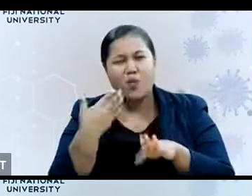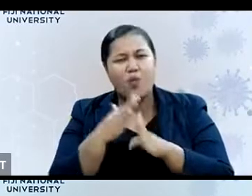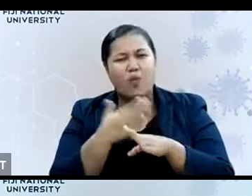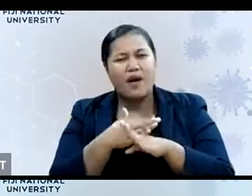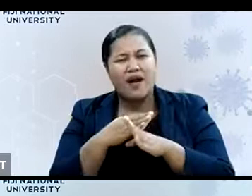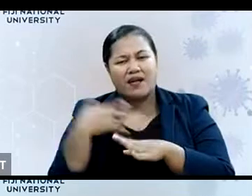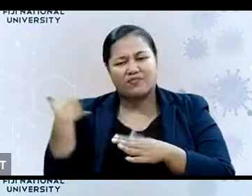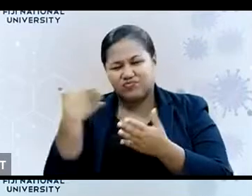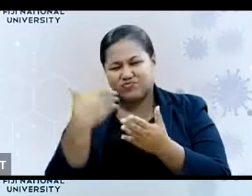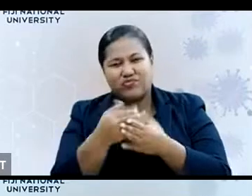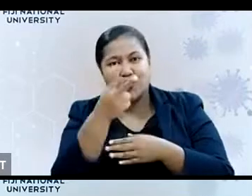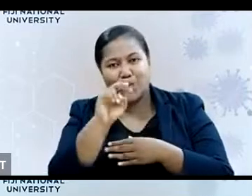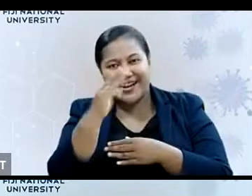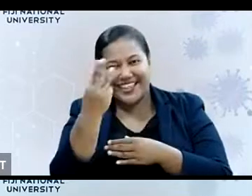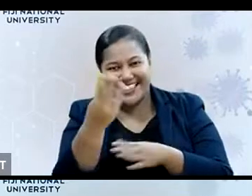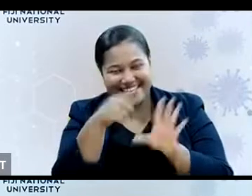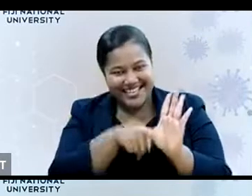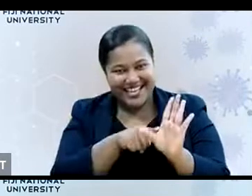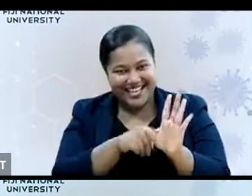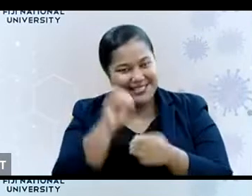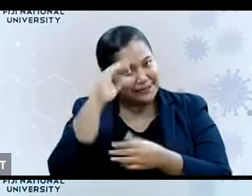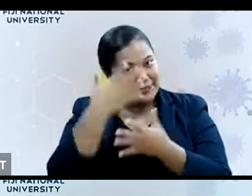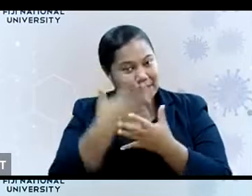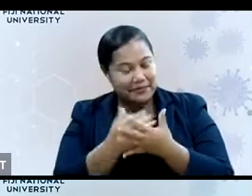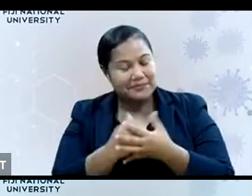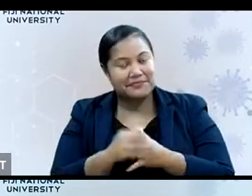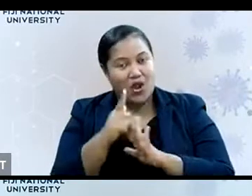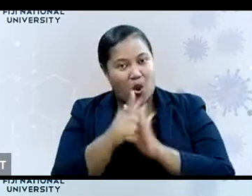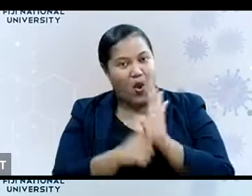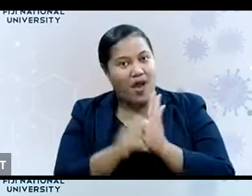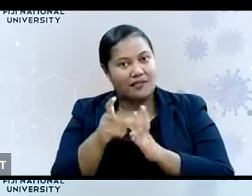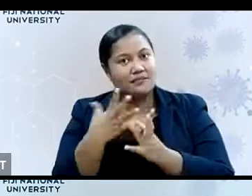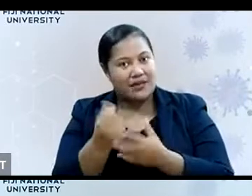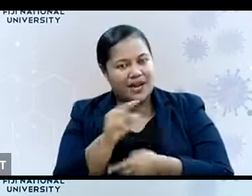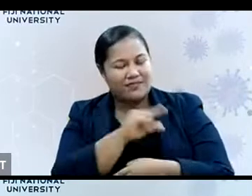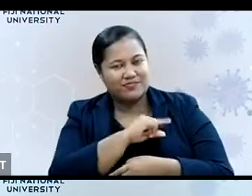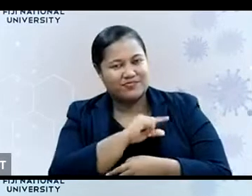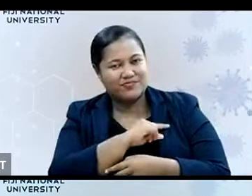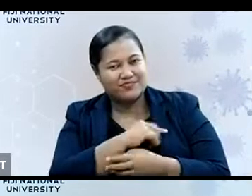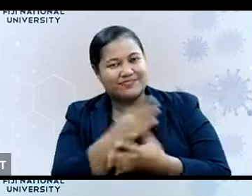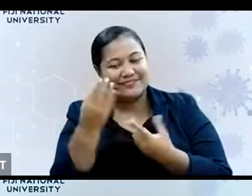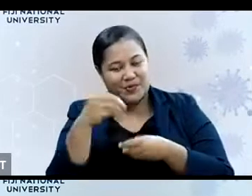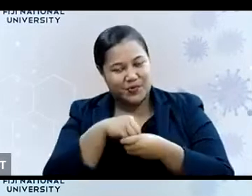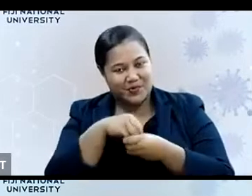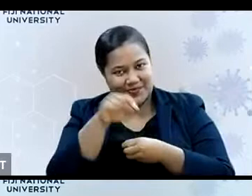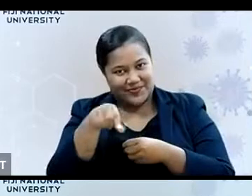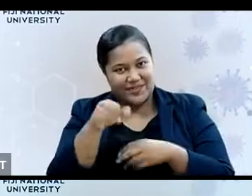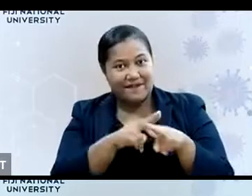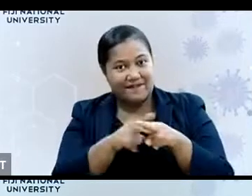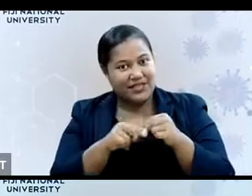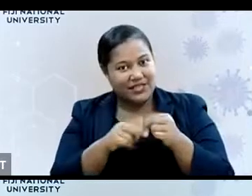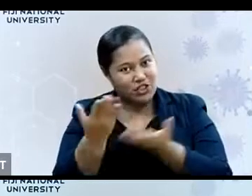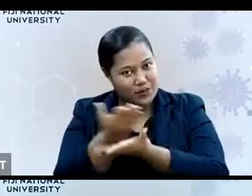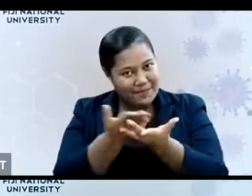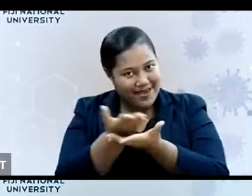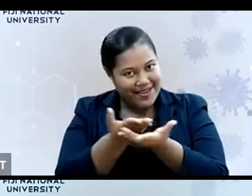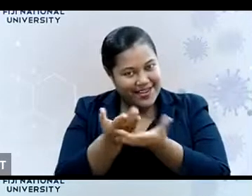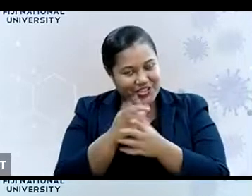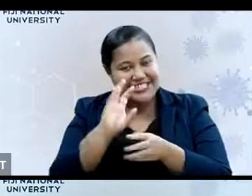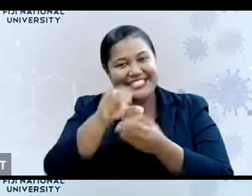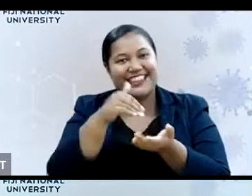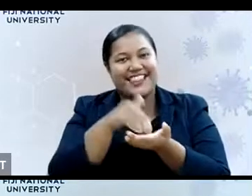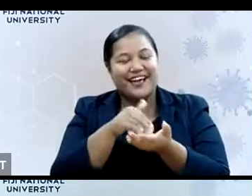of work experience, and she is also an accredited mediator with the Fiji Mediation Center.